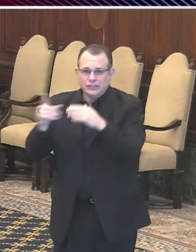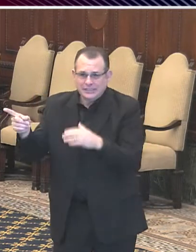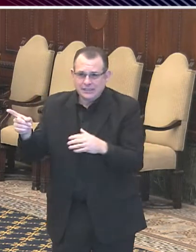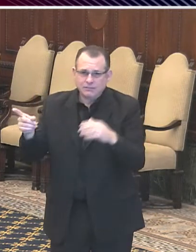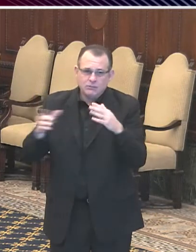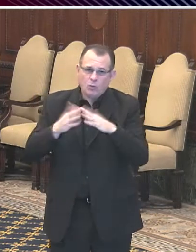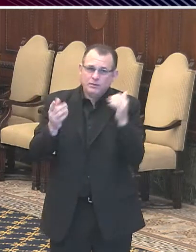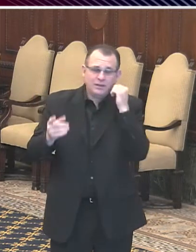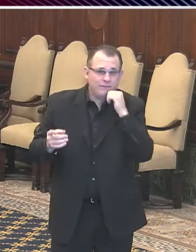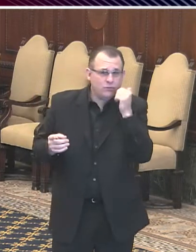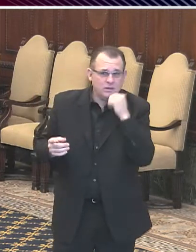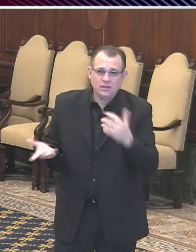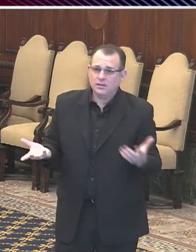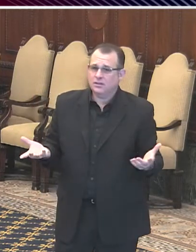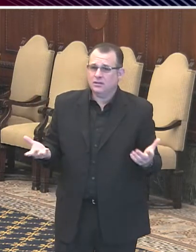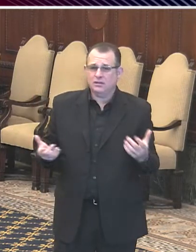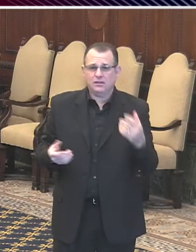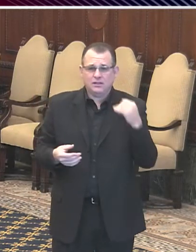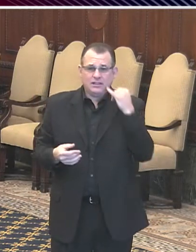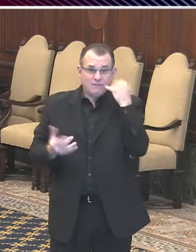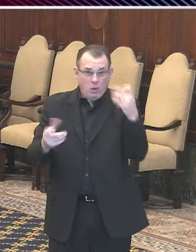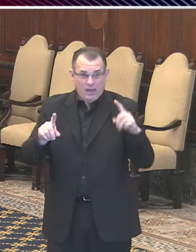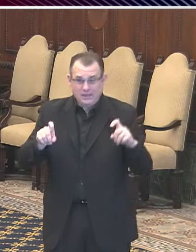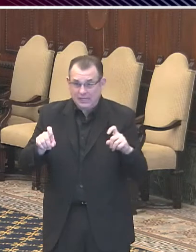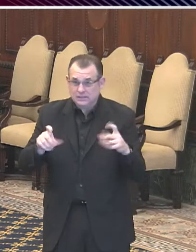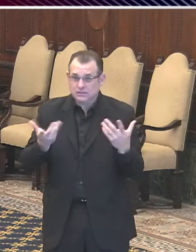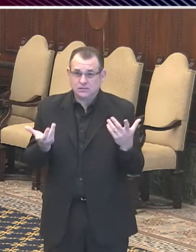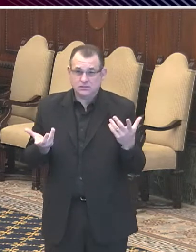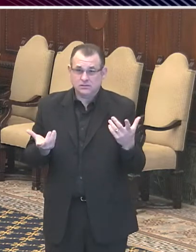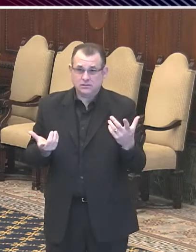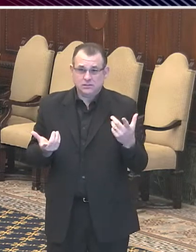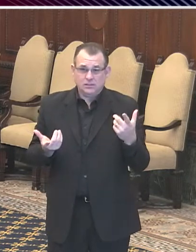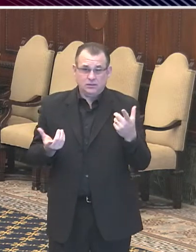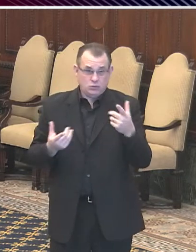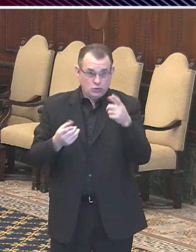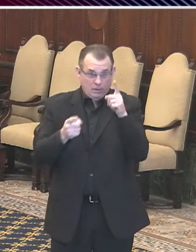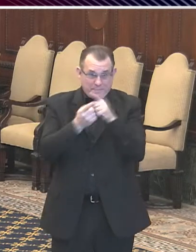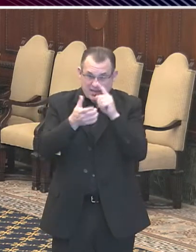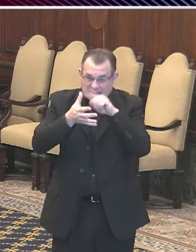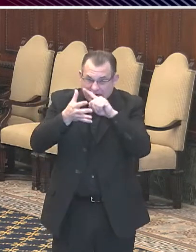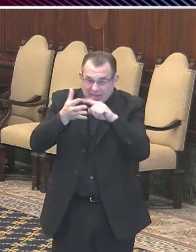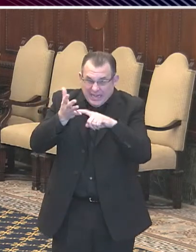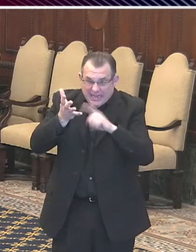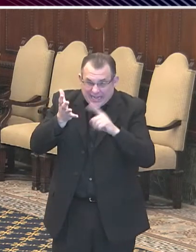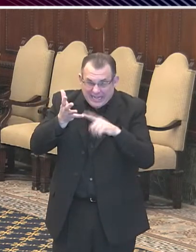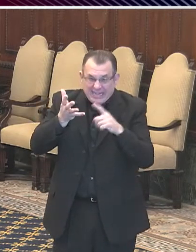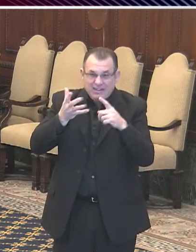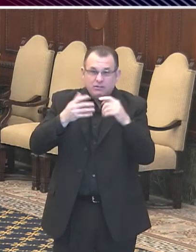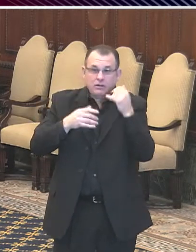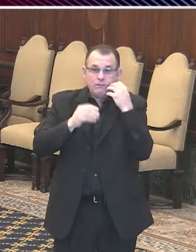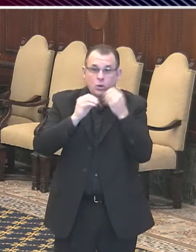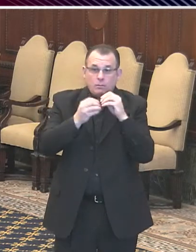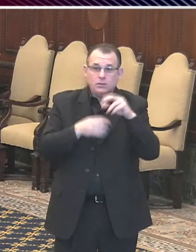interested in getting tested and you feel you meet the eligibility criteria, just call this number,